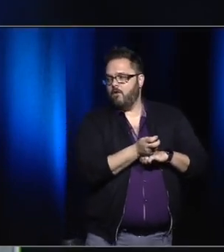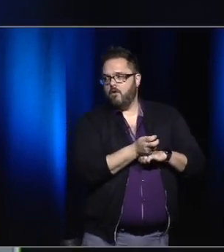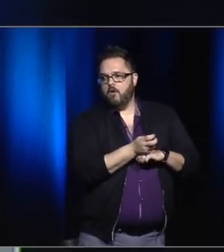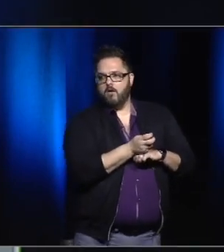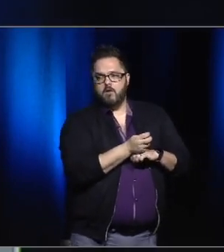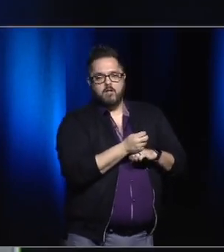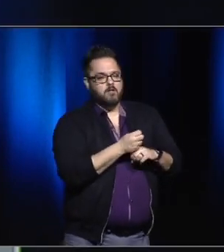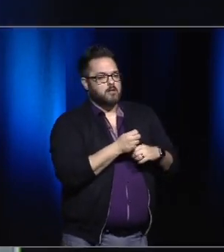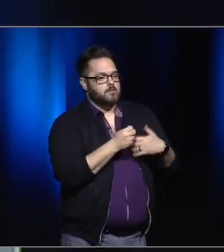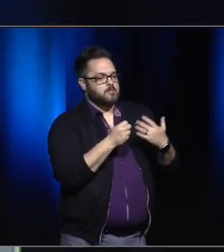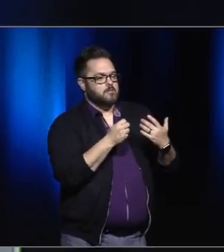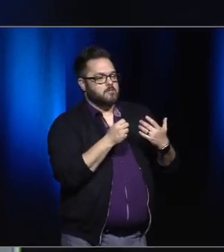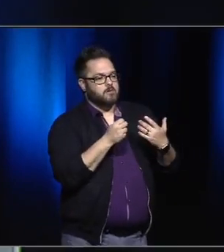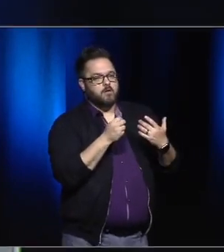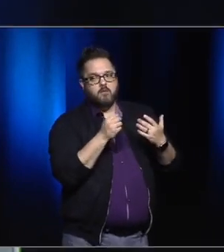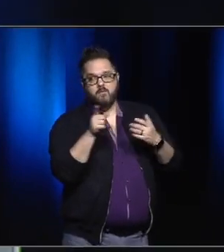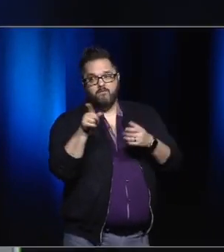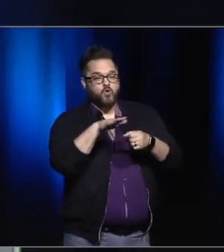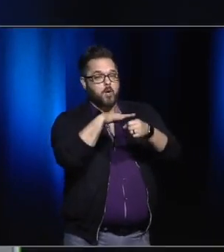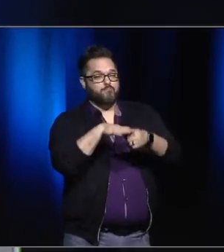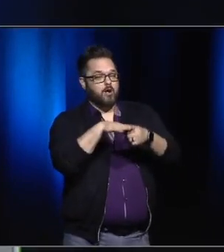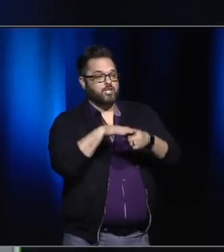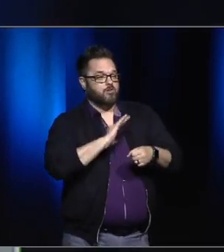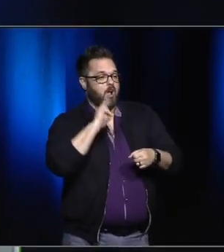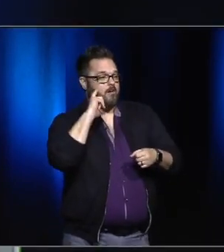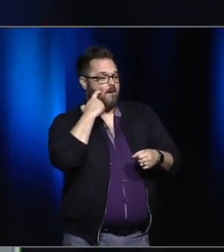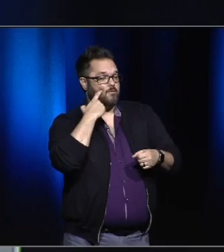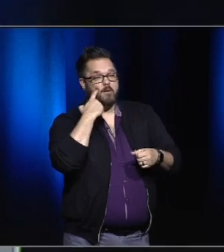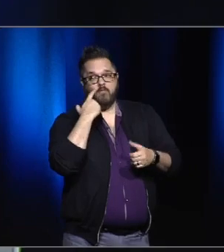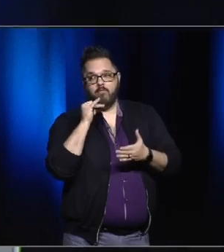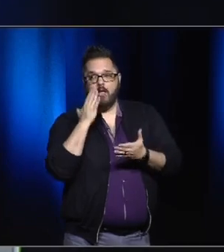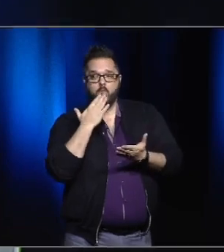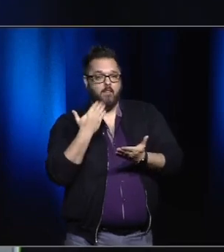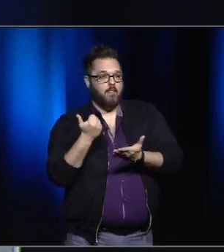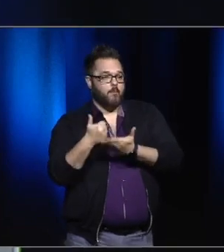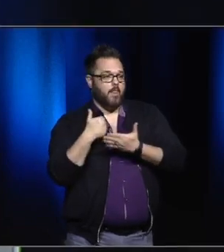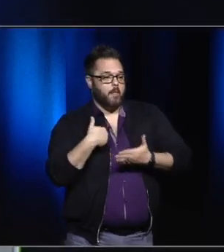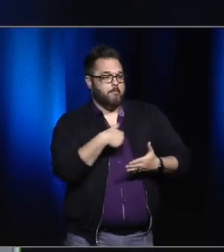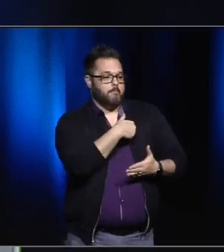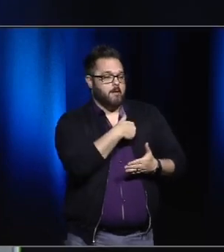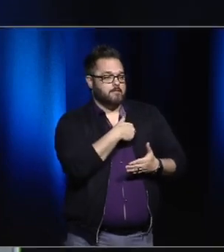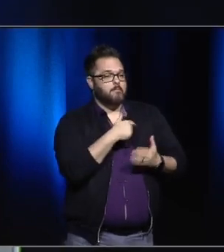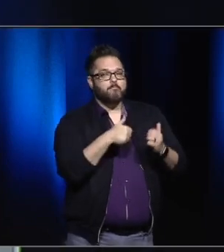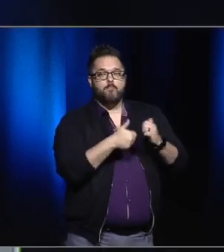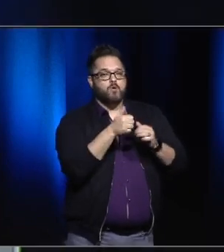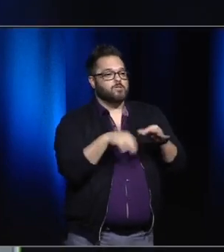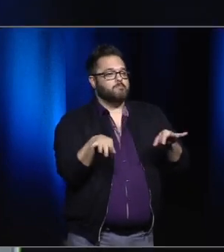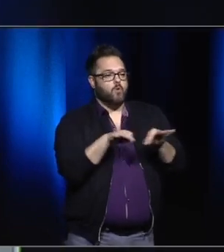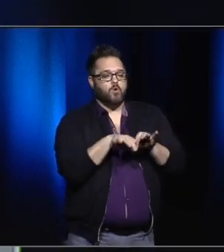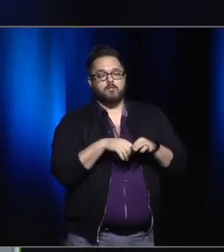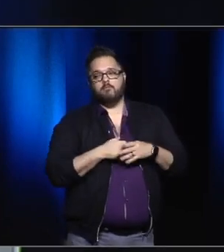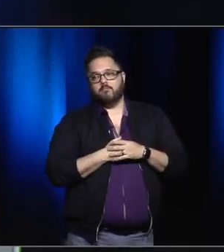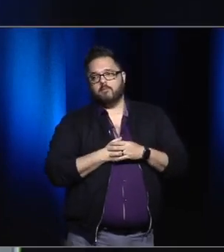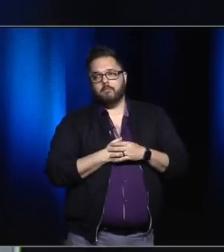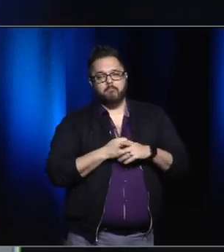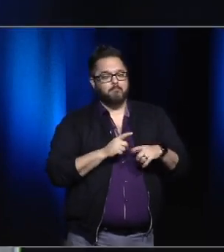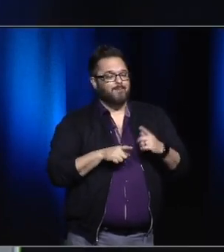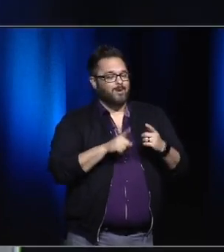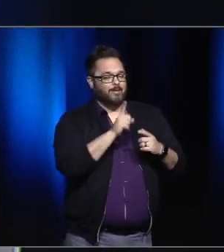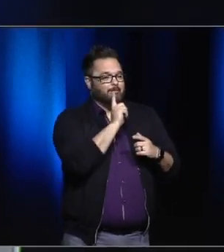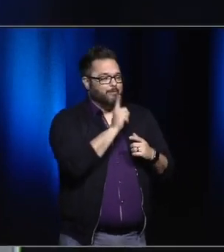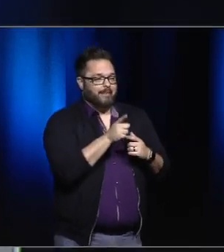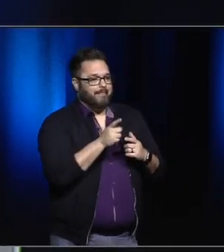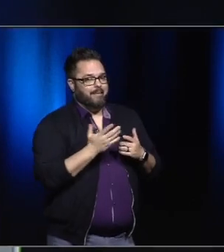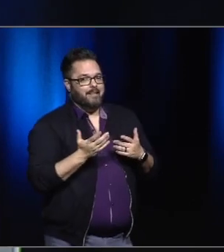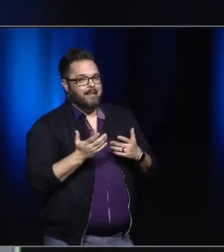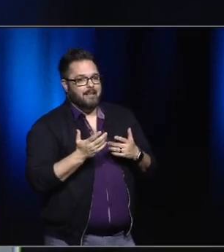on the government, yes, that works. I think that's probably the most important thing. But having a